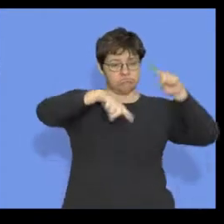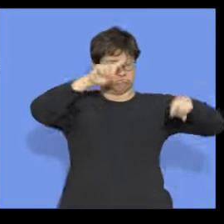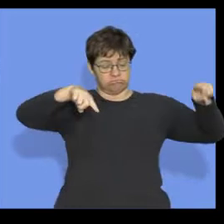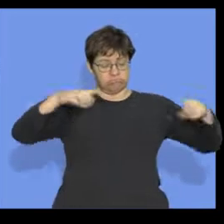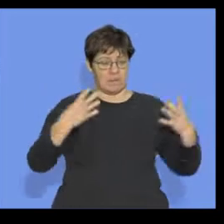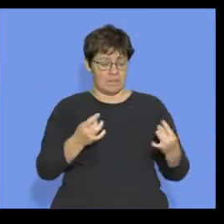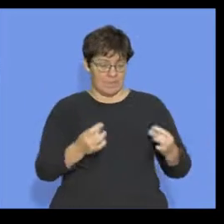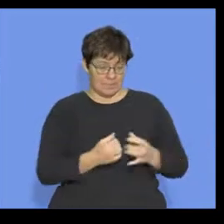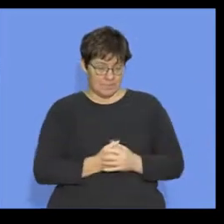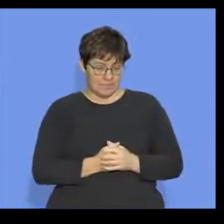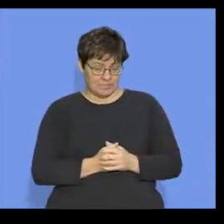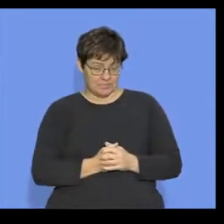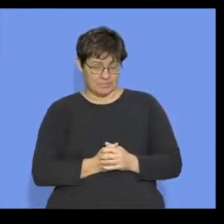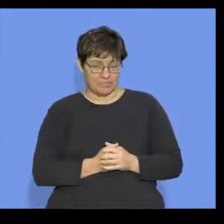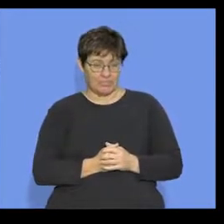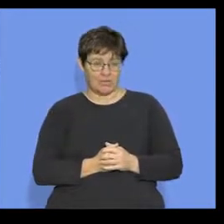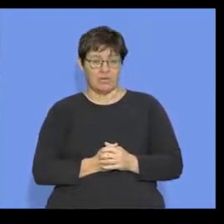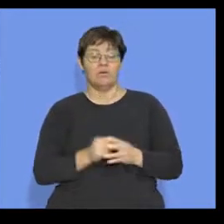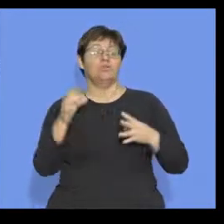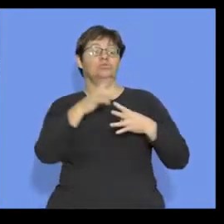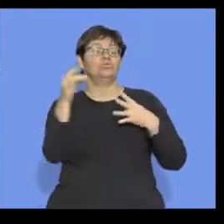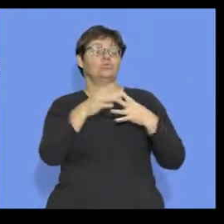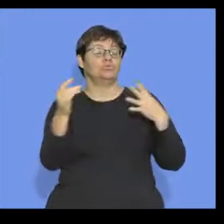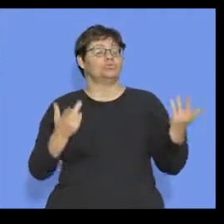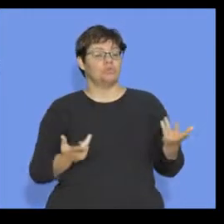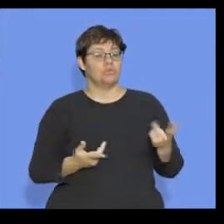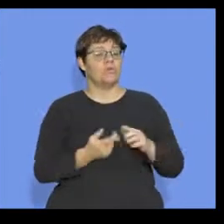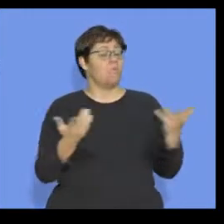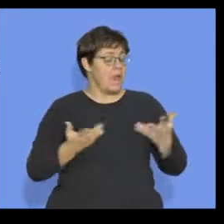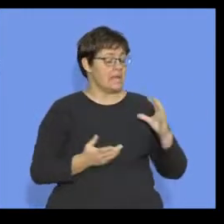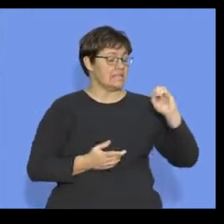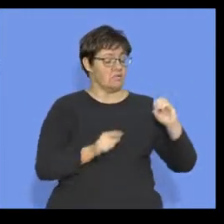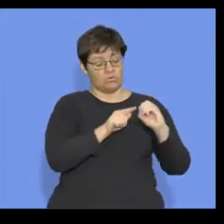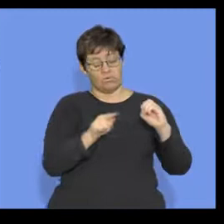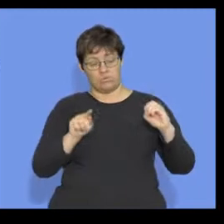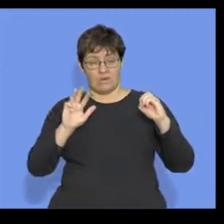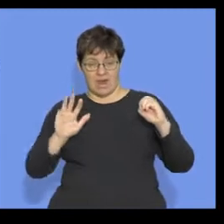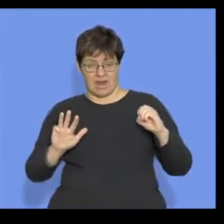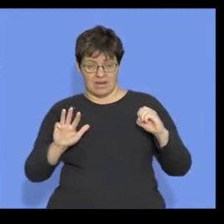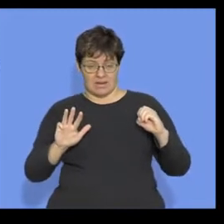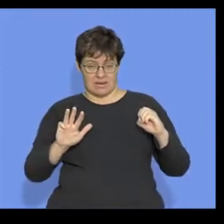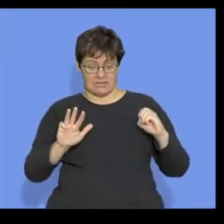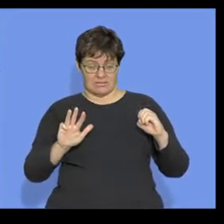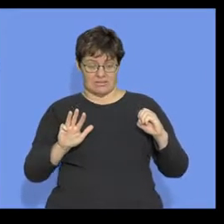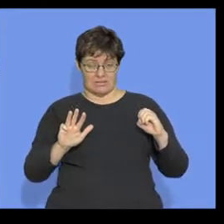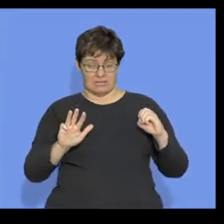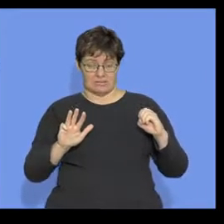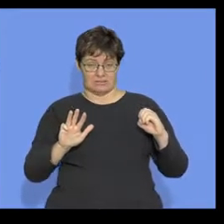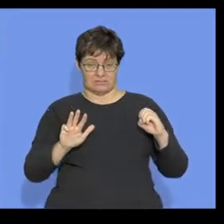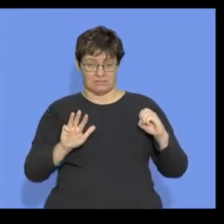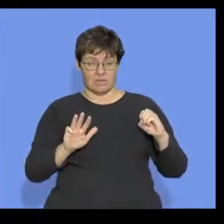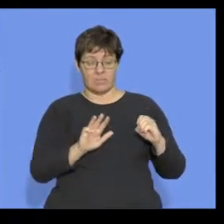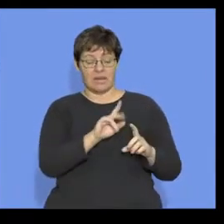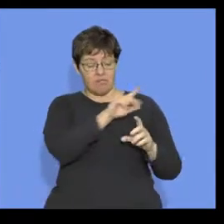important, chosen from 0 to 9, okay? Make sure you understand the question. We're